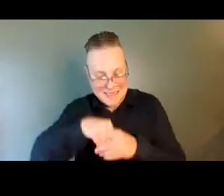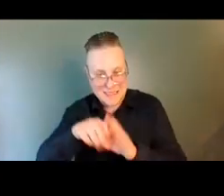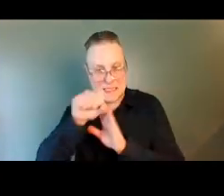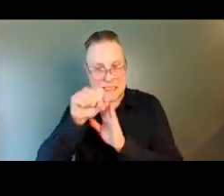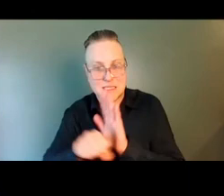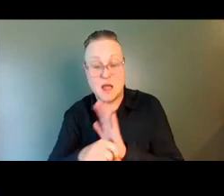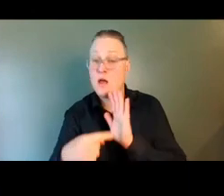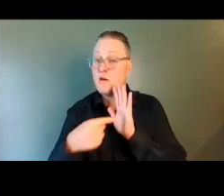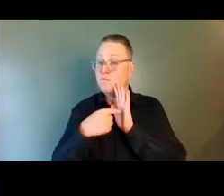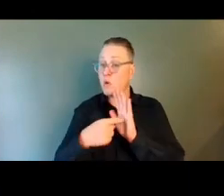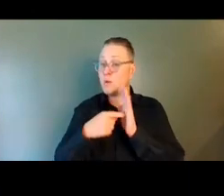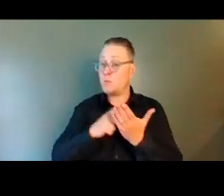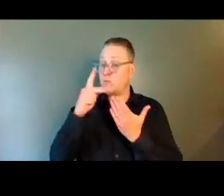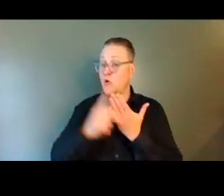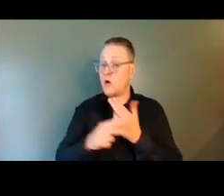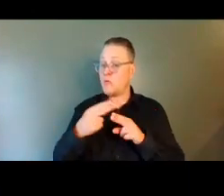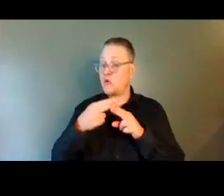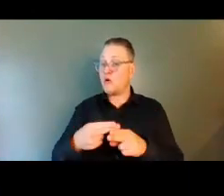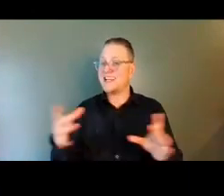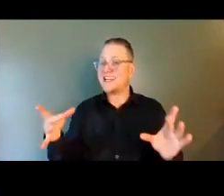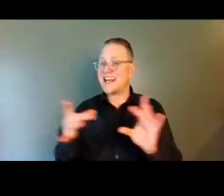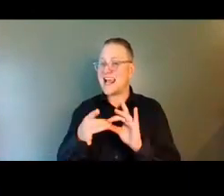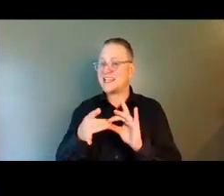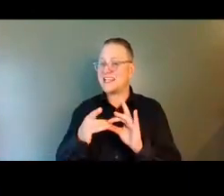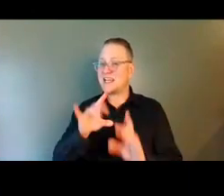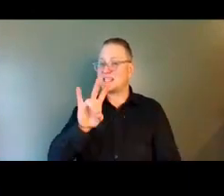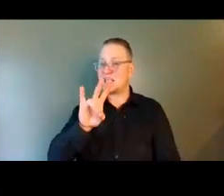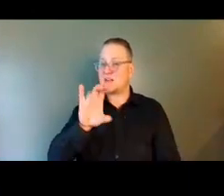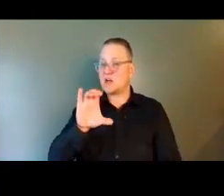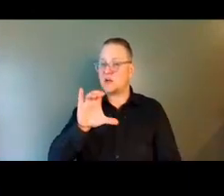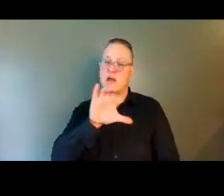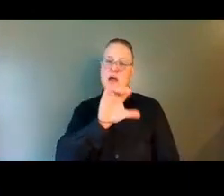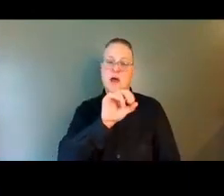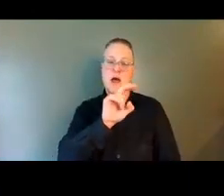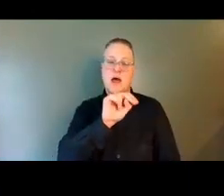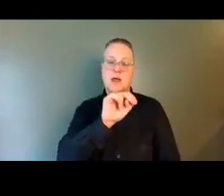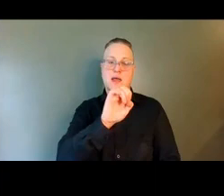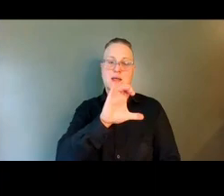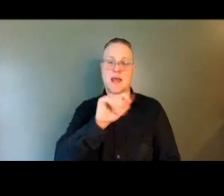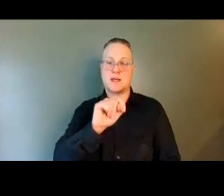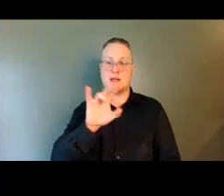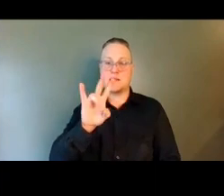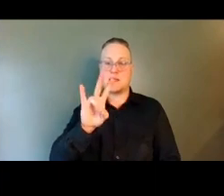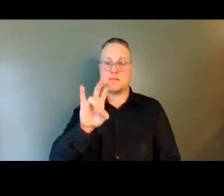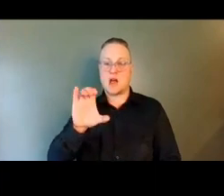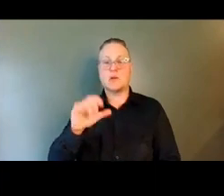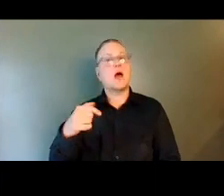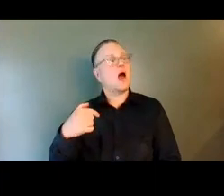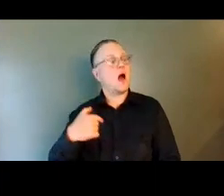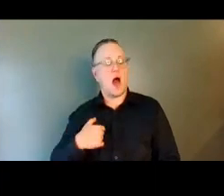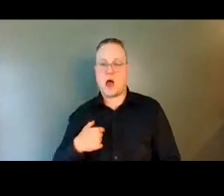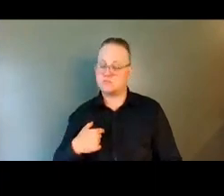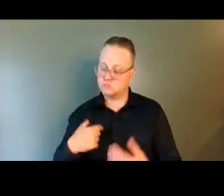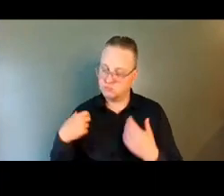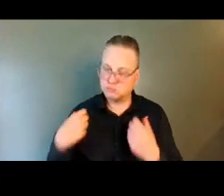700. I am a very strong advocate of the Connect 700 program and have some very